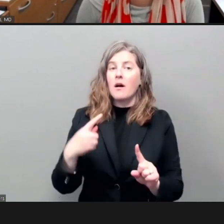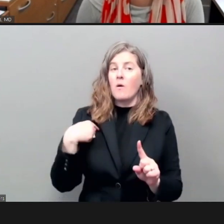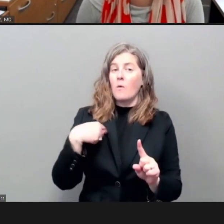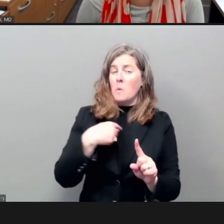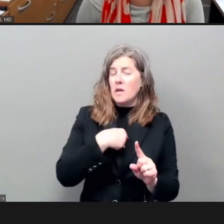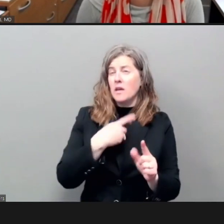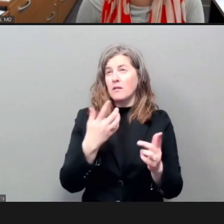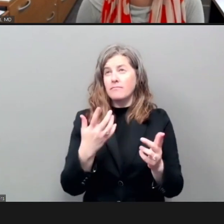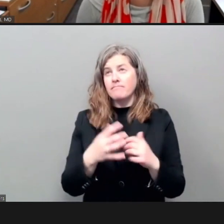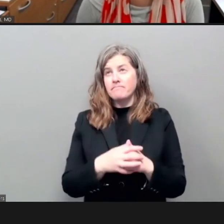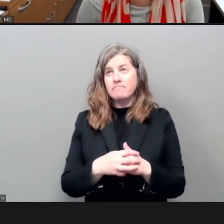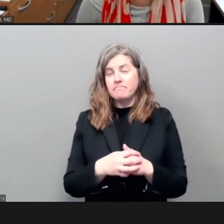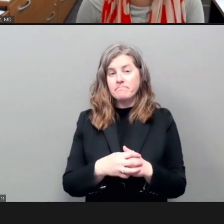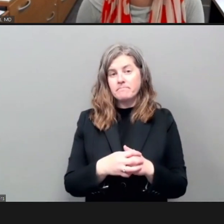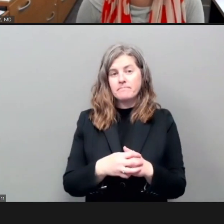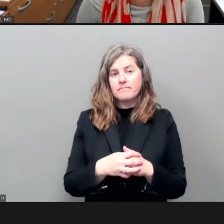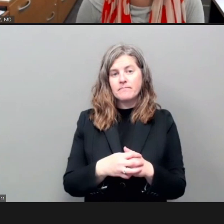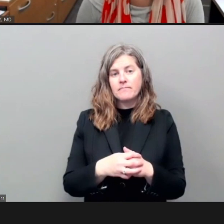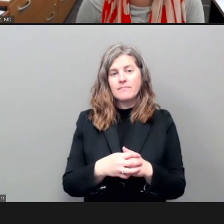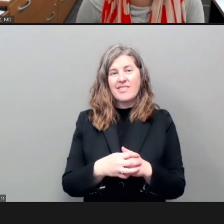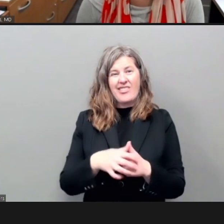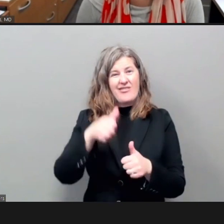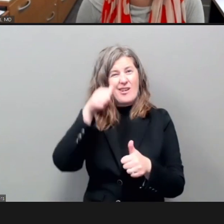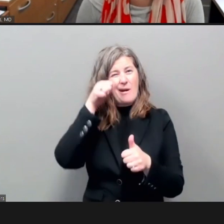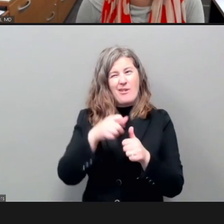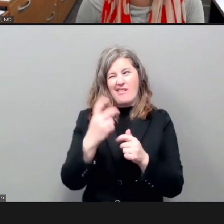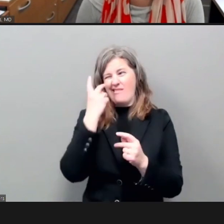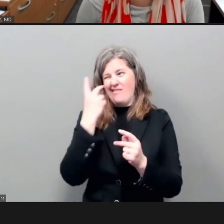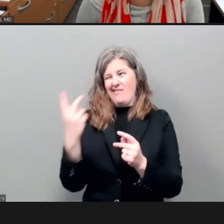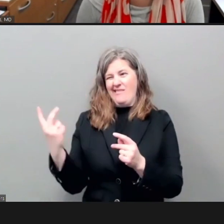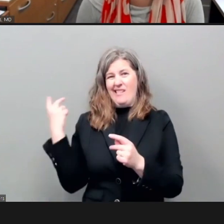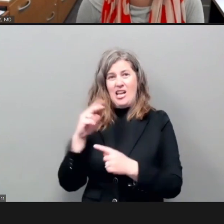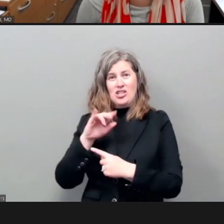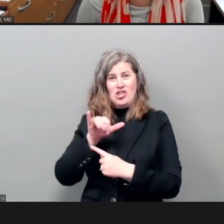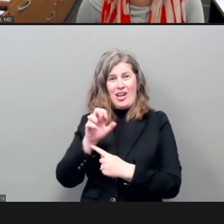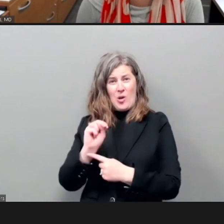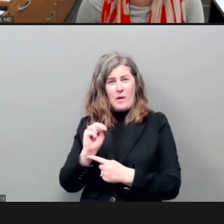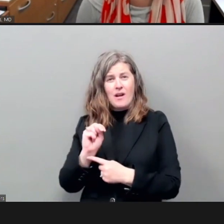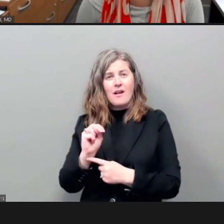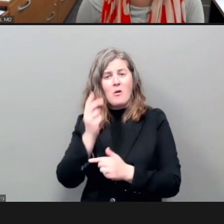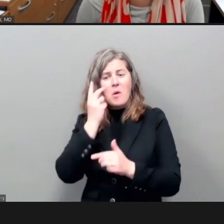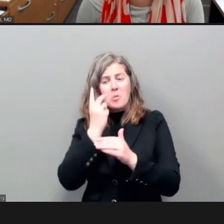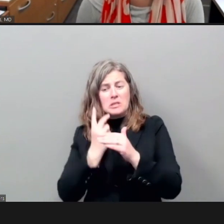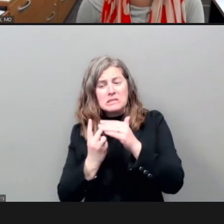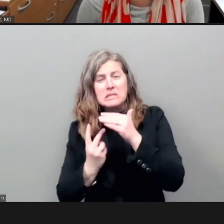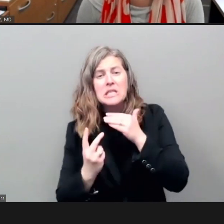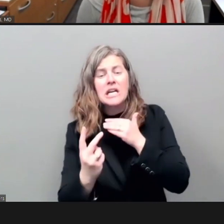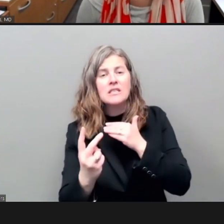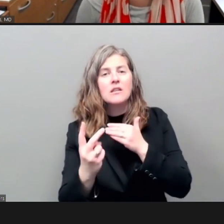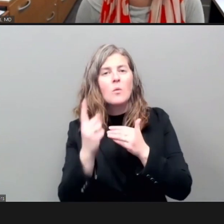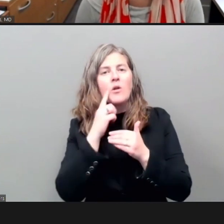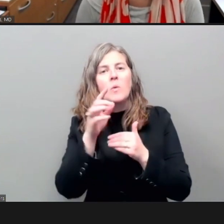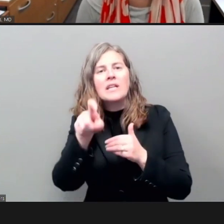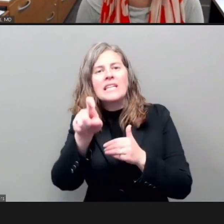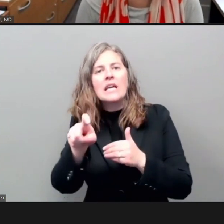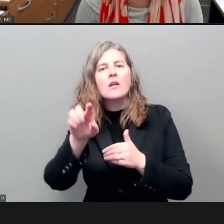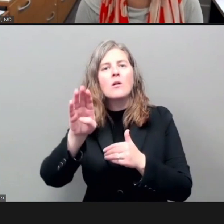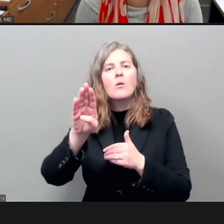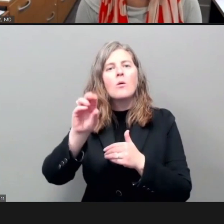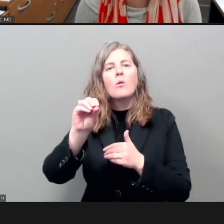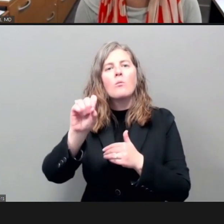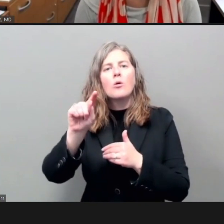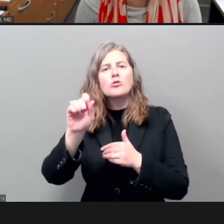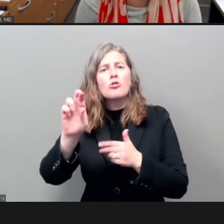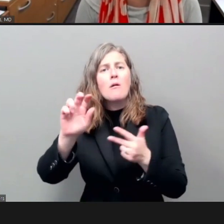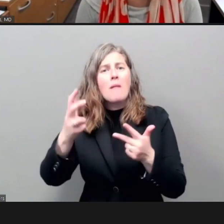and as we predicted in January, and as the news has been releasing this week, a booster shot, and probably an annual